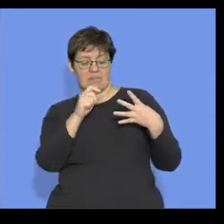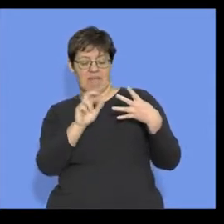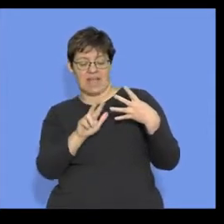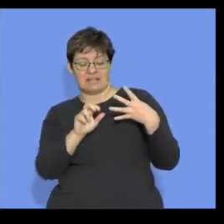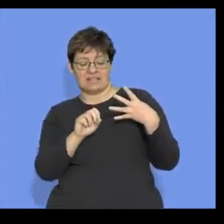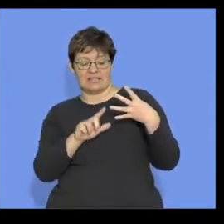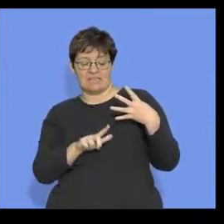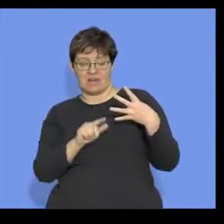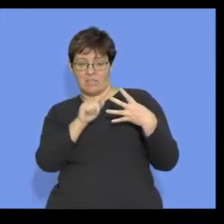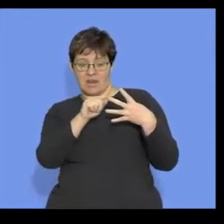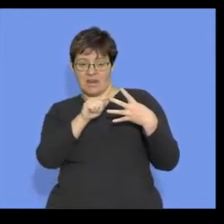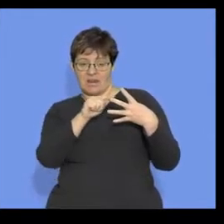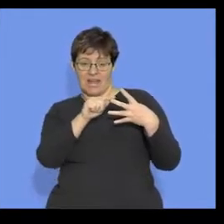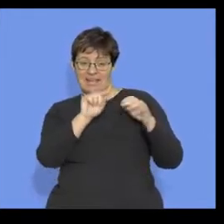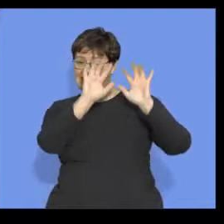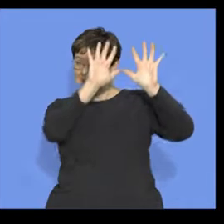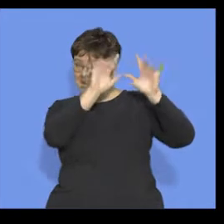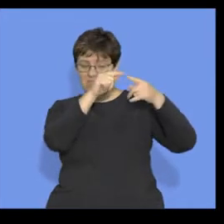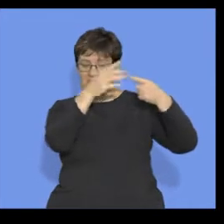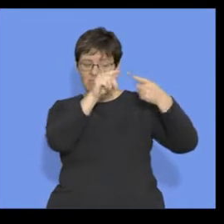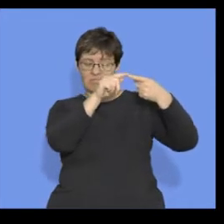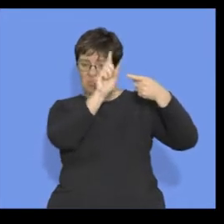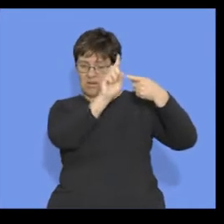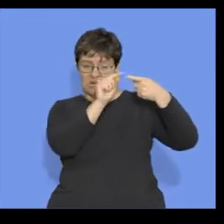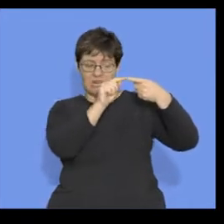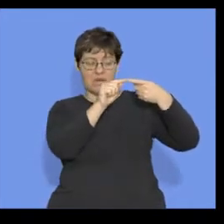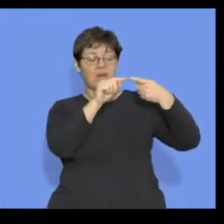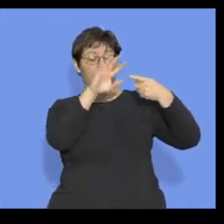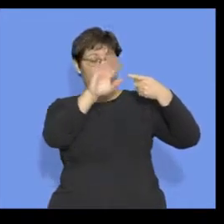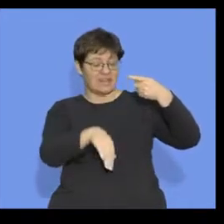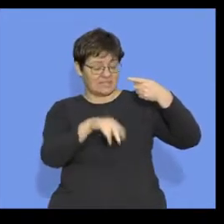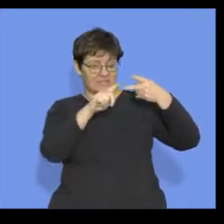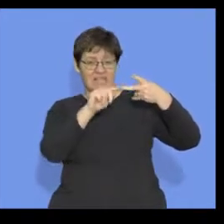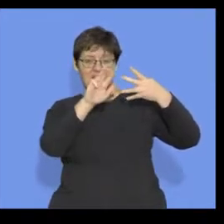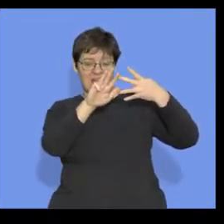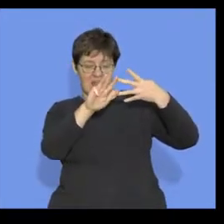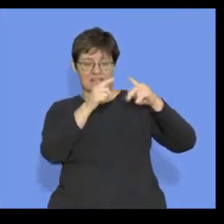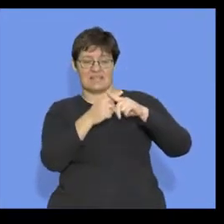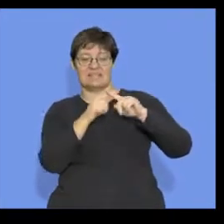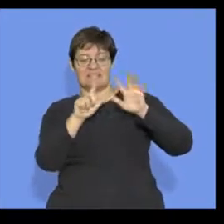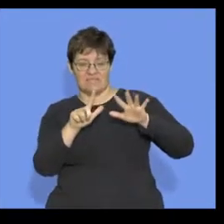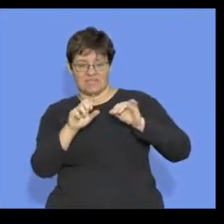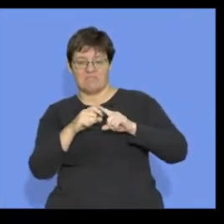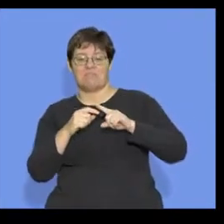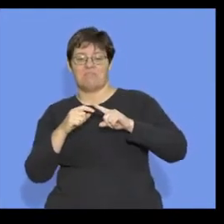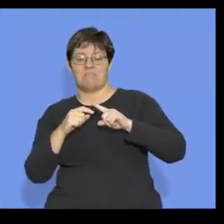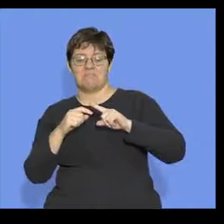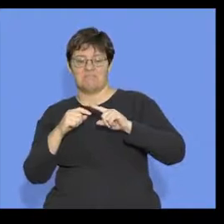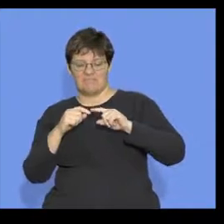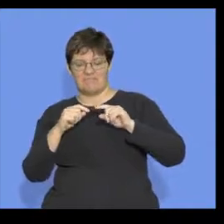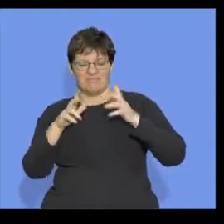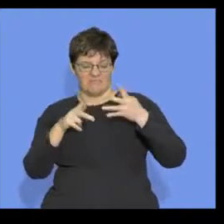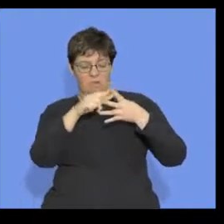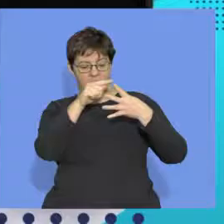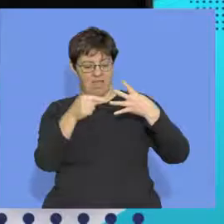is in the first place, it's only 1. So I didn't include that 1. So it's 1 times 9 times 8 times 7. Because we cannot